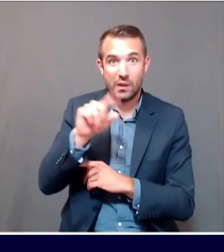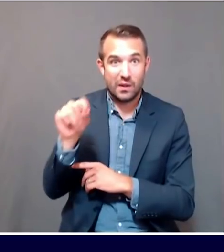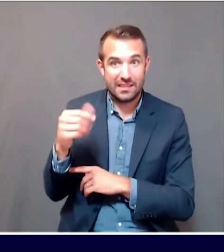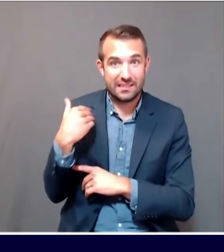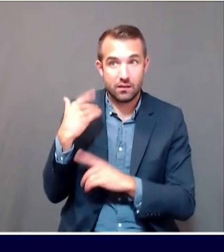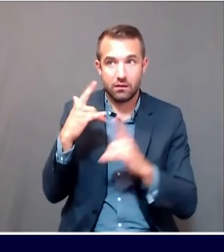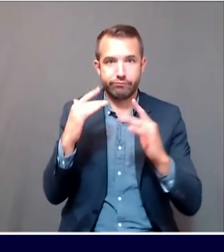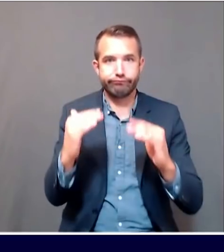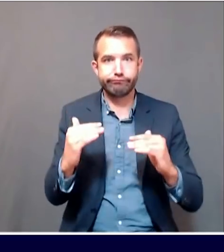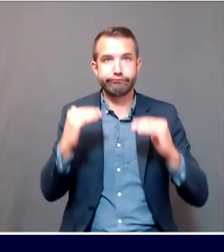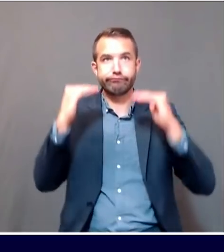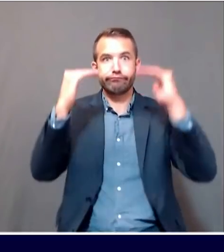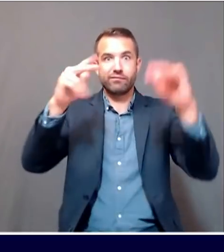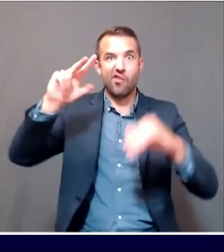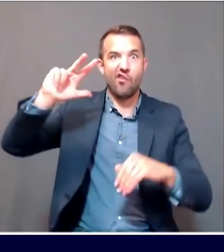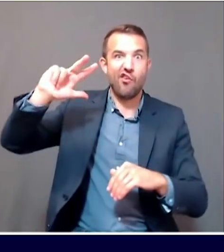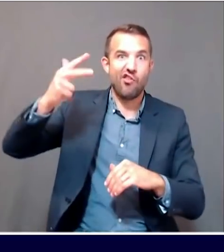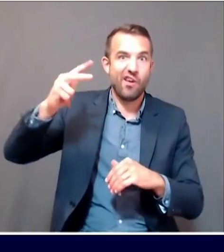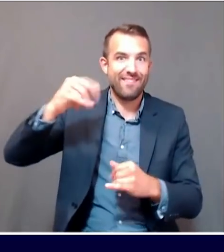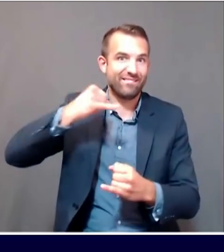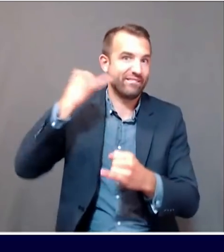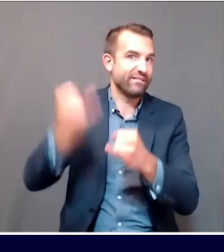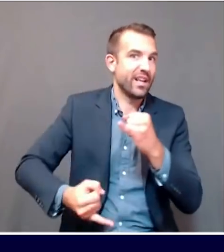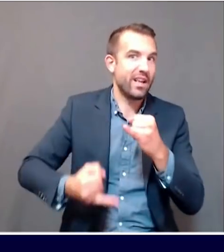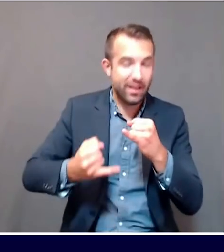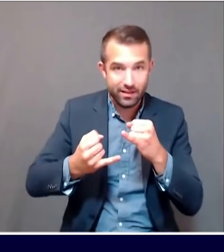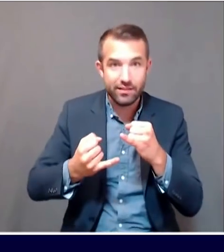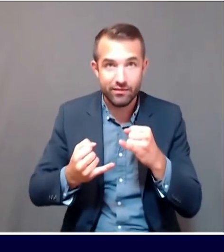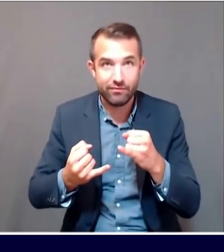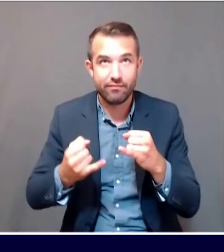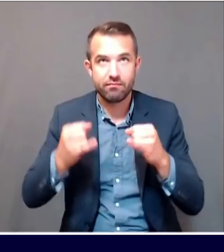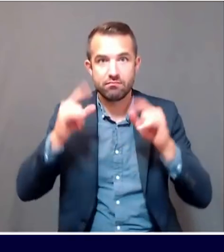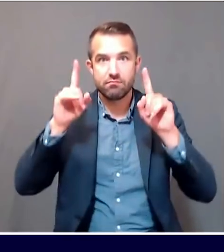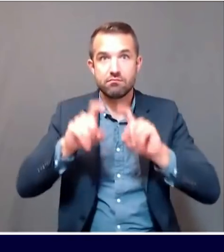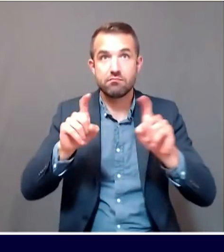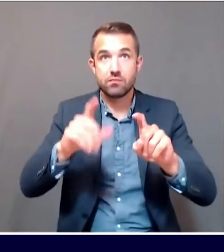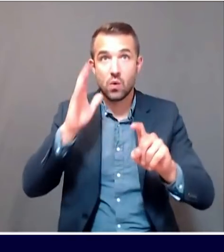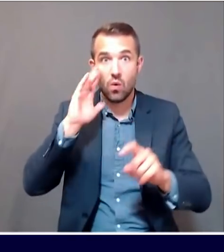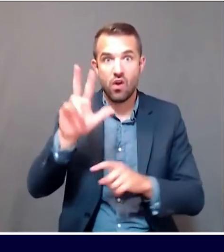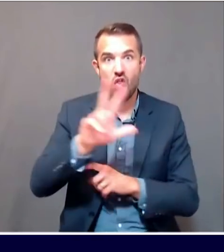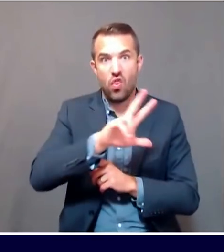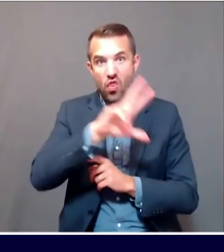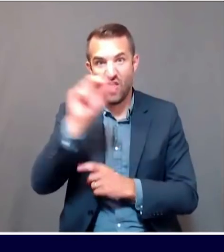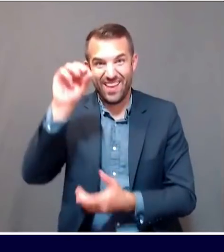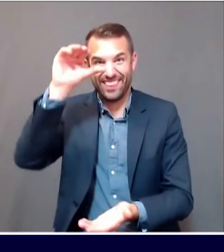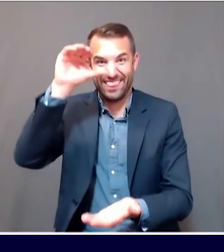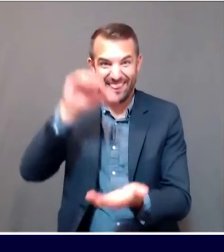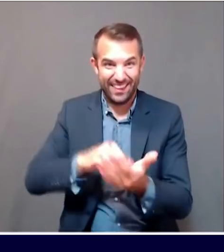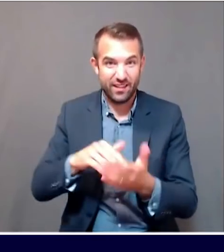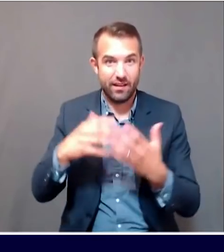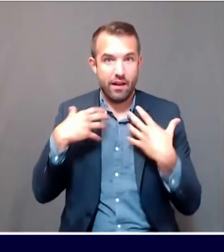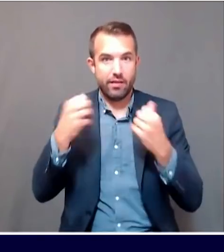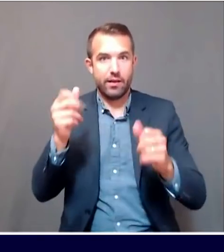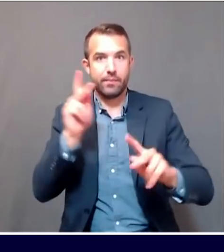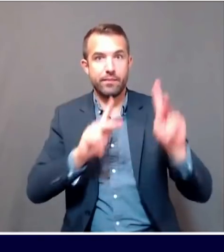The final trial will enroll approximately 30,000 healthy people at approximately 90 sites around